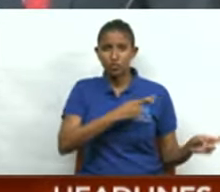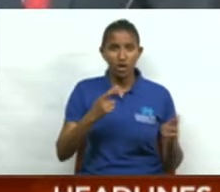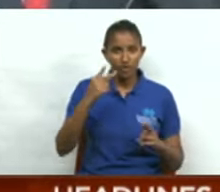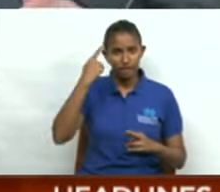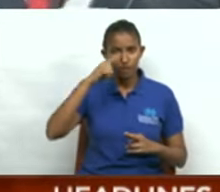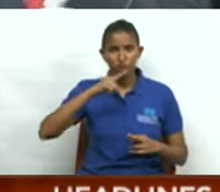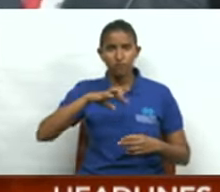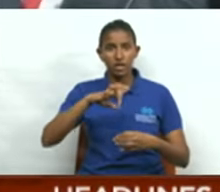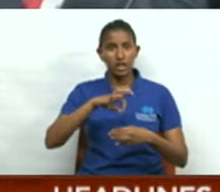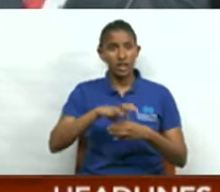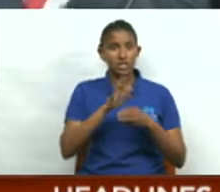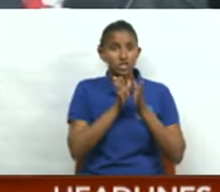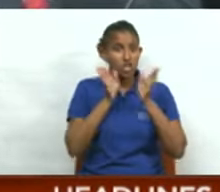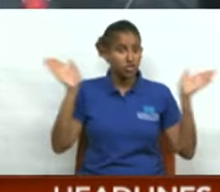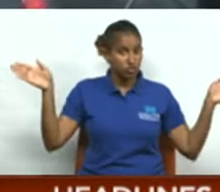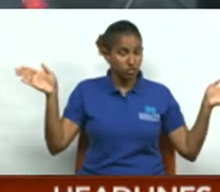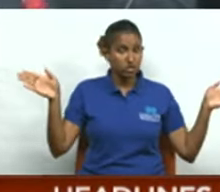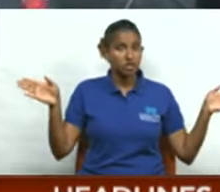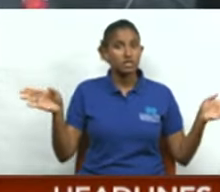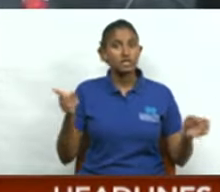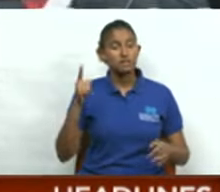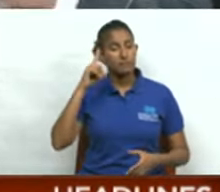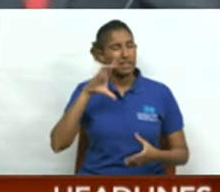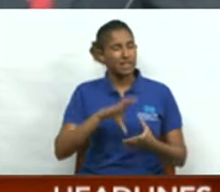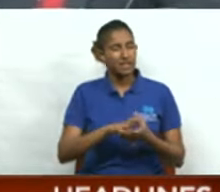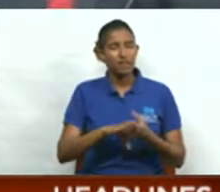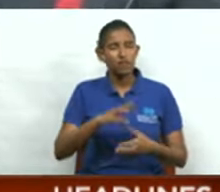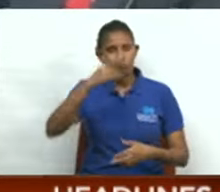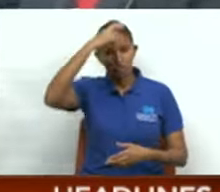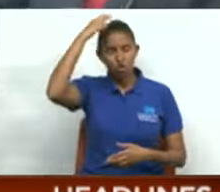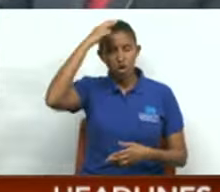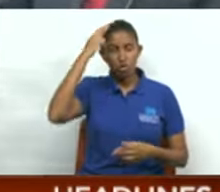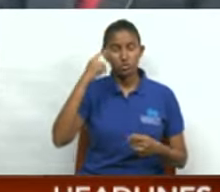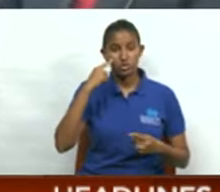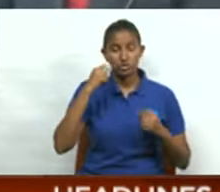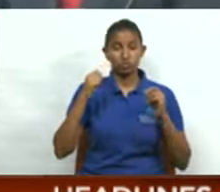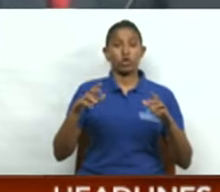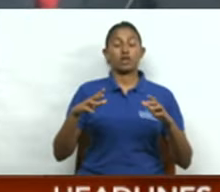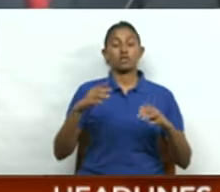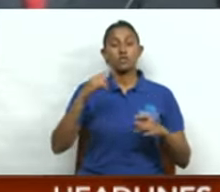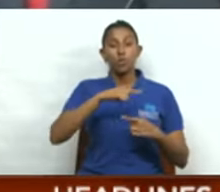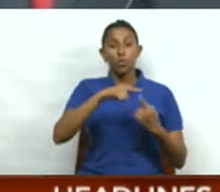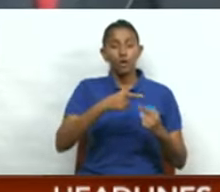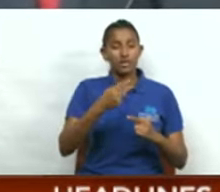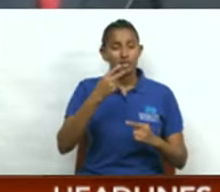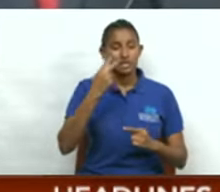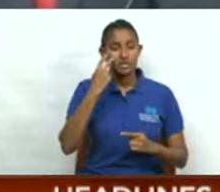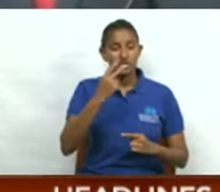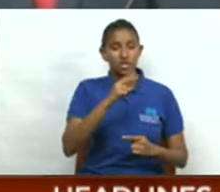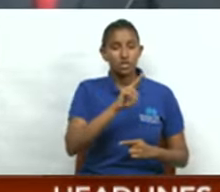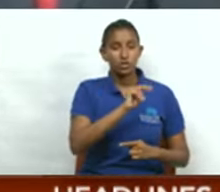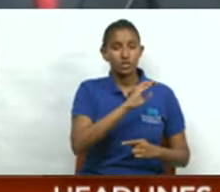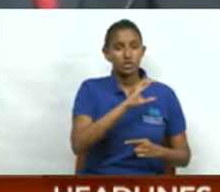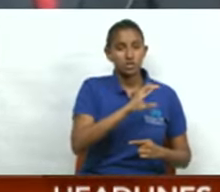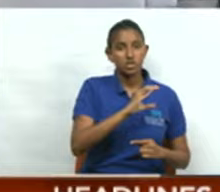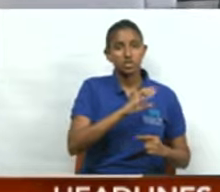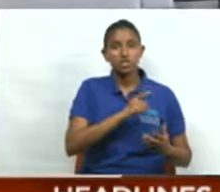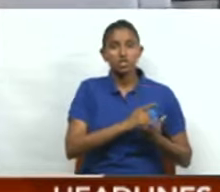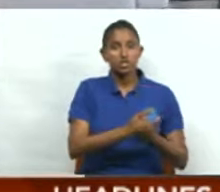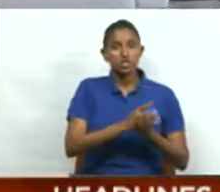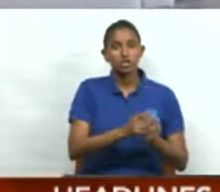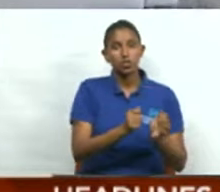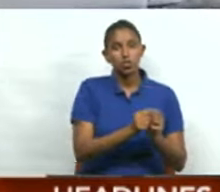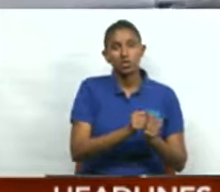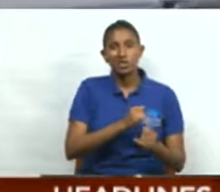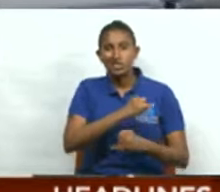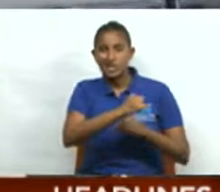believes Dr. Rowley was taken by surprise when the opposition featured regional politicians on their platform. But the political analyst isn't convinced that